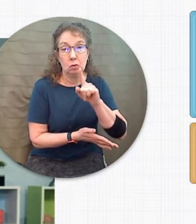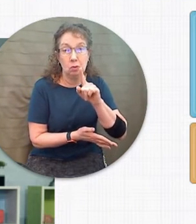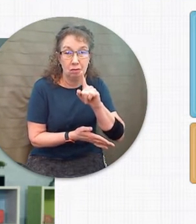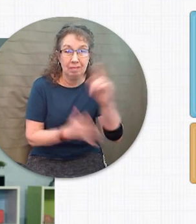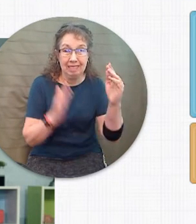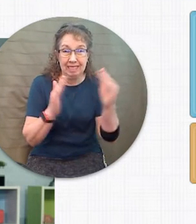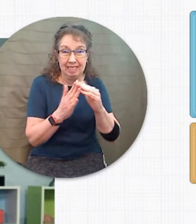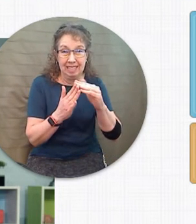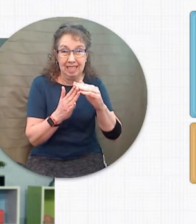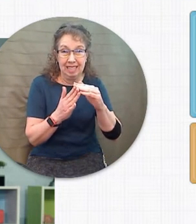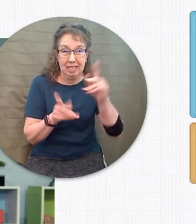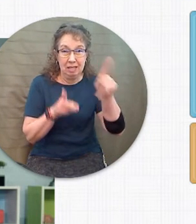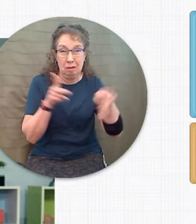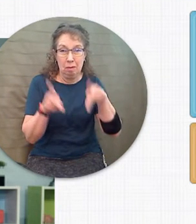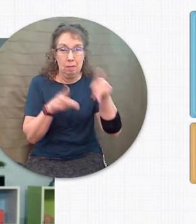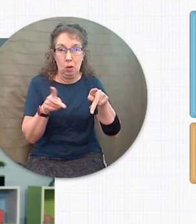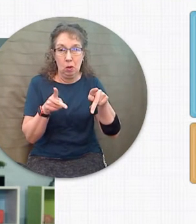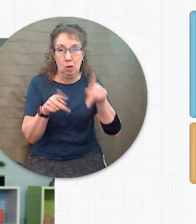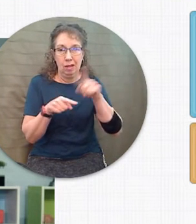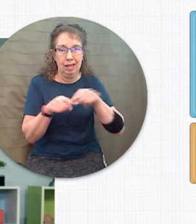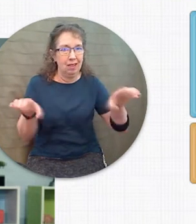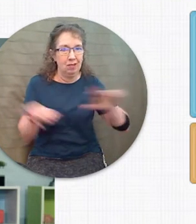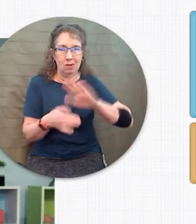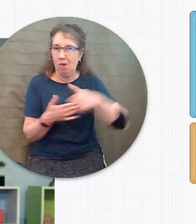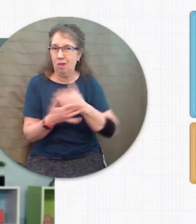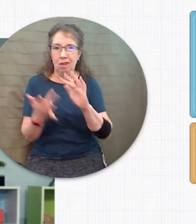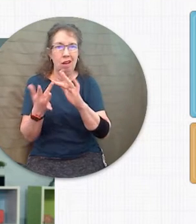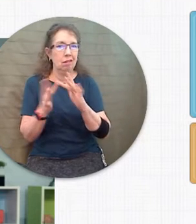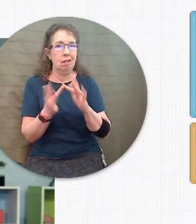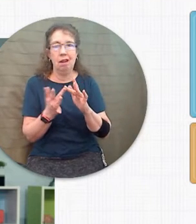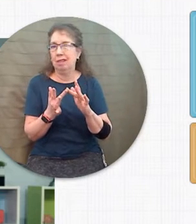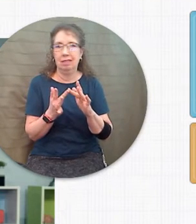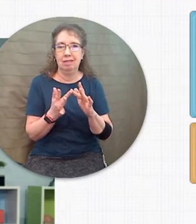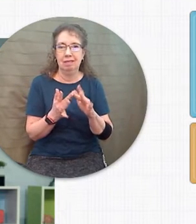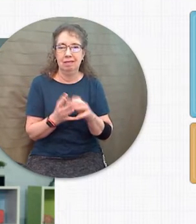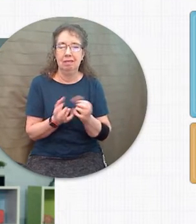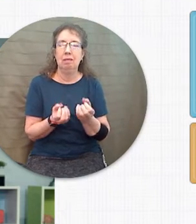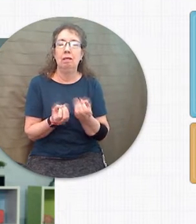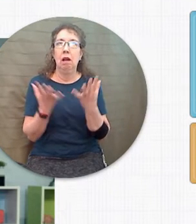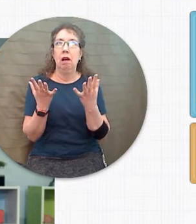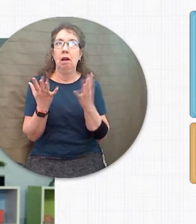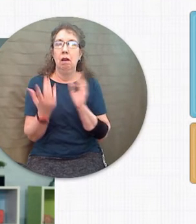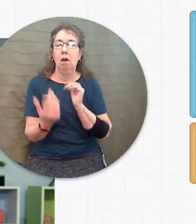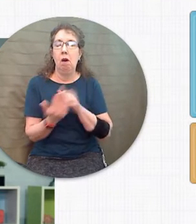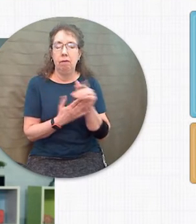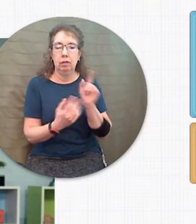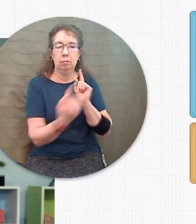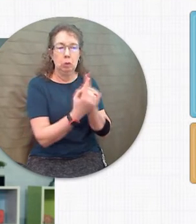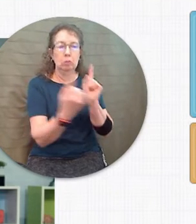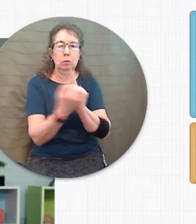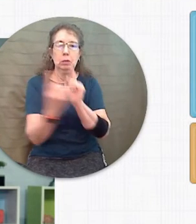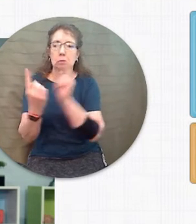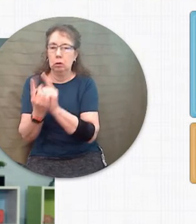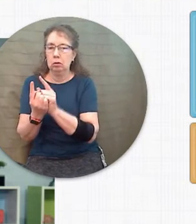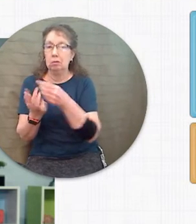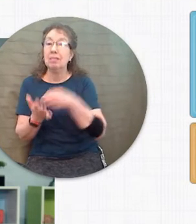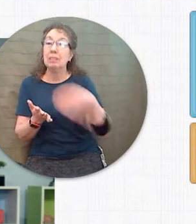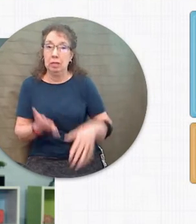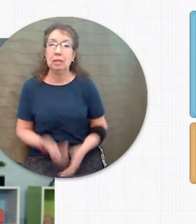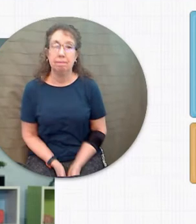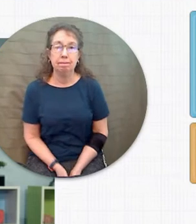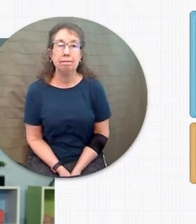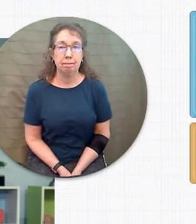Not a lot of this can be done online, unfortunately. A lot of person-to-person work, which does get expensive. So now that